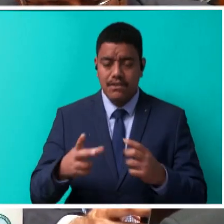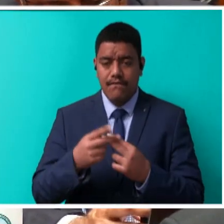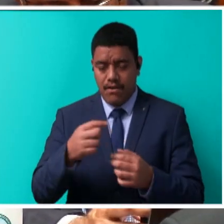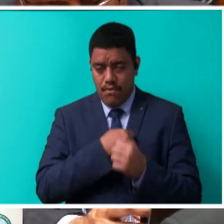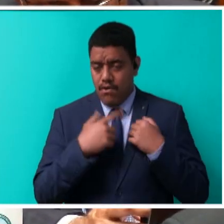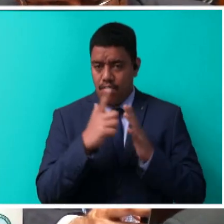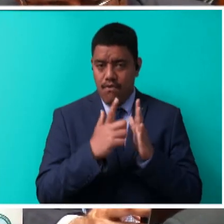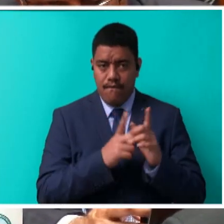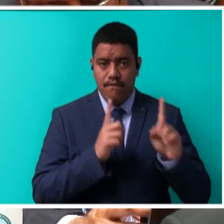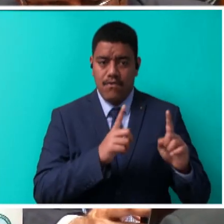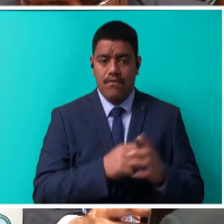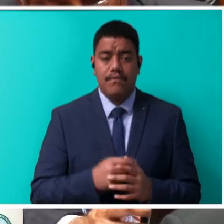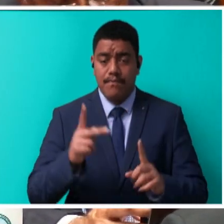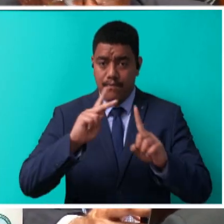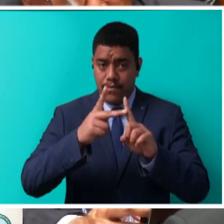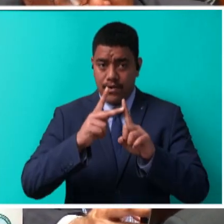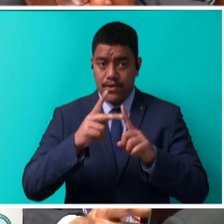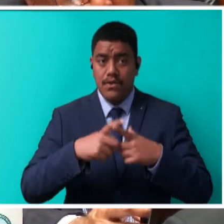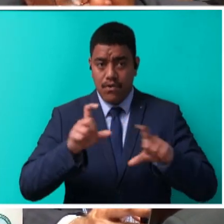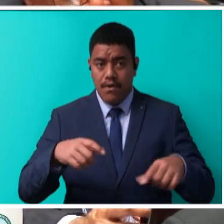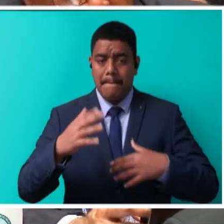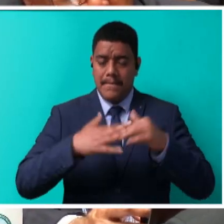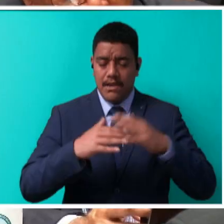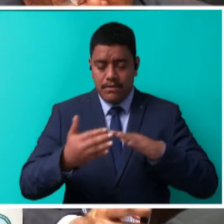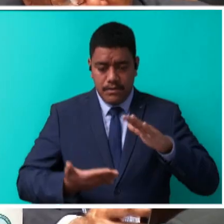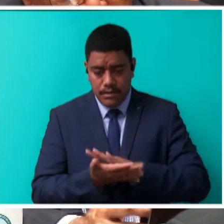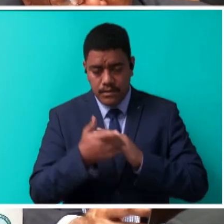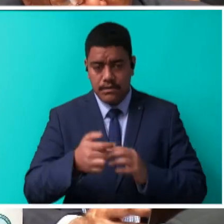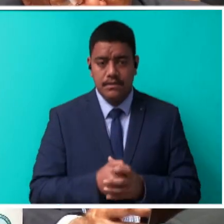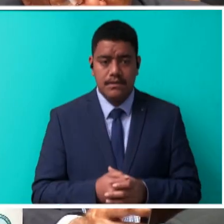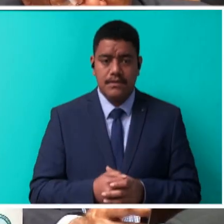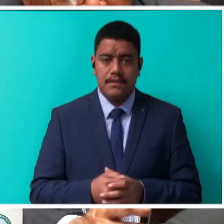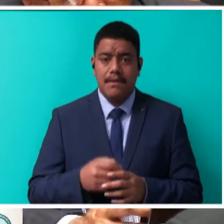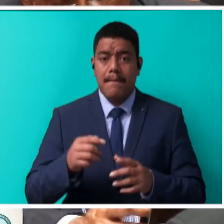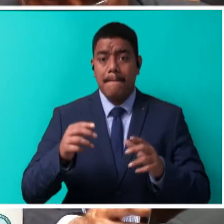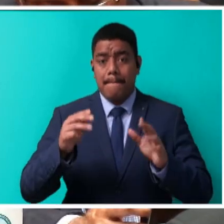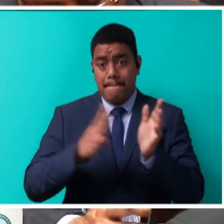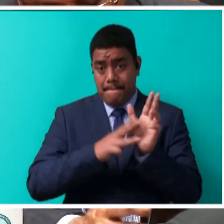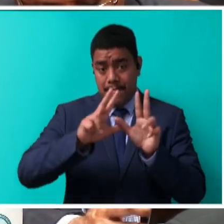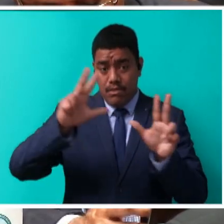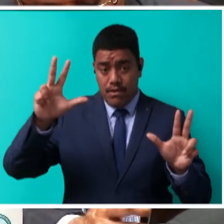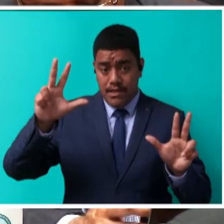judiciary. Priority court facilities will be built in Breketi, Maduata,